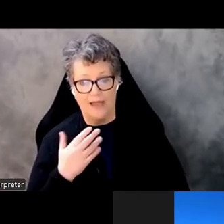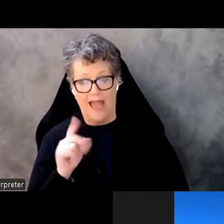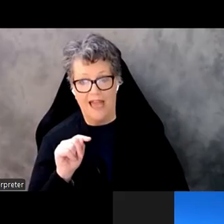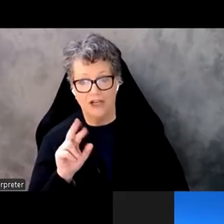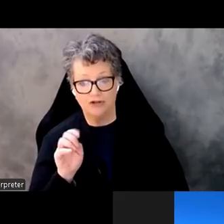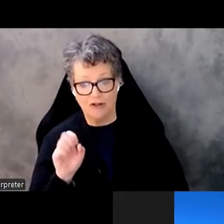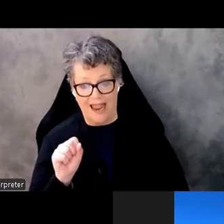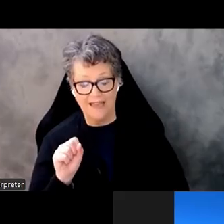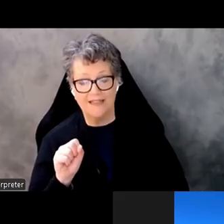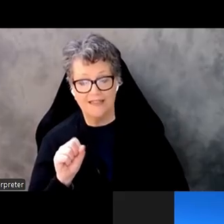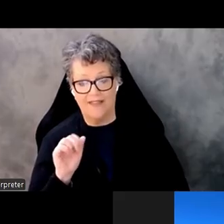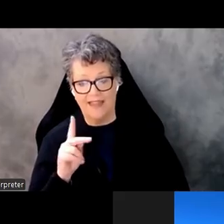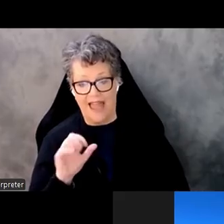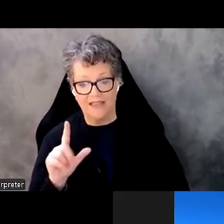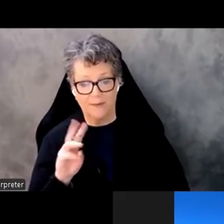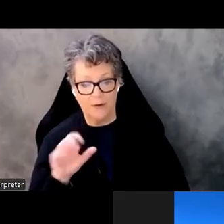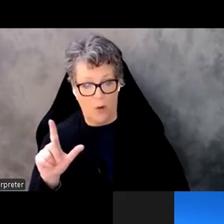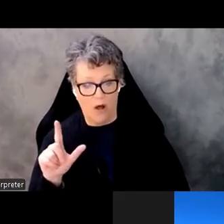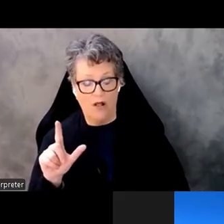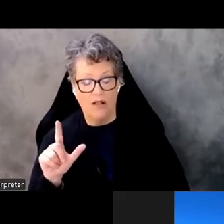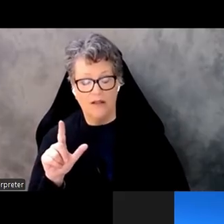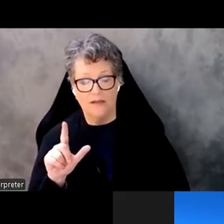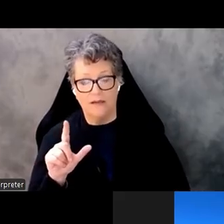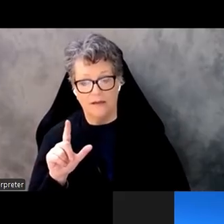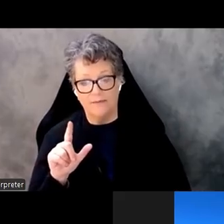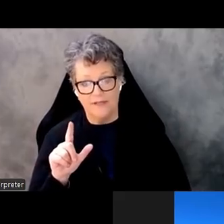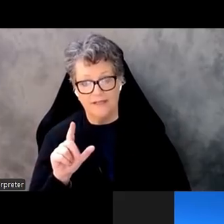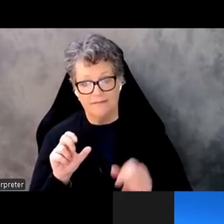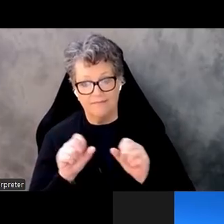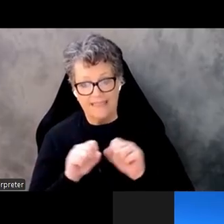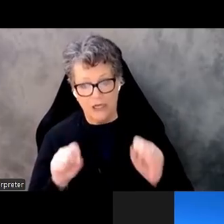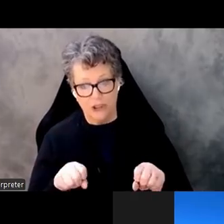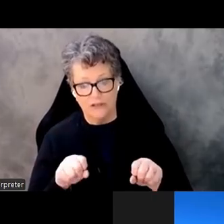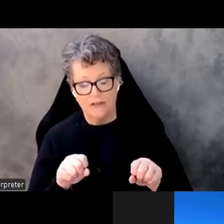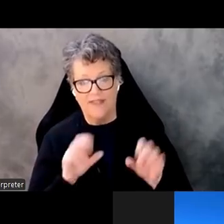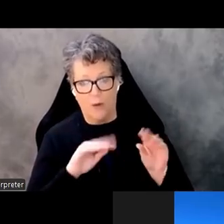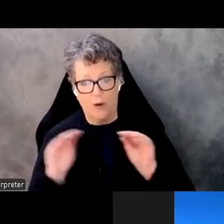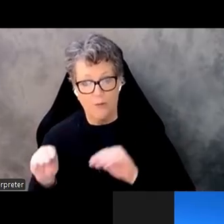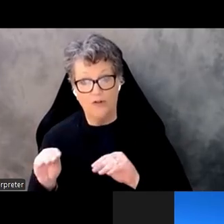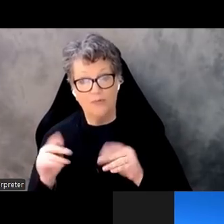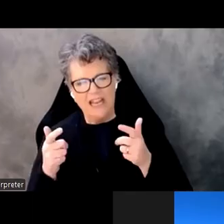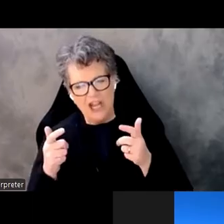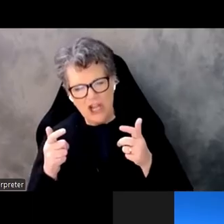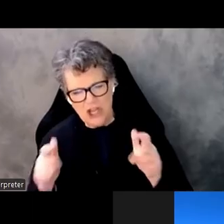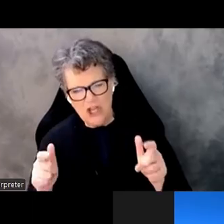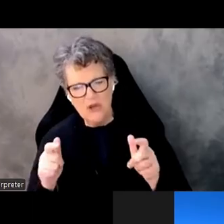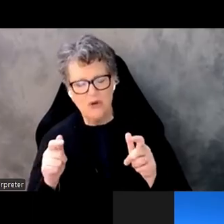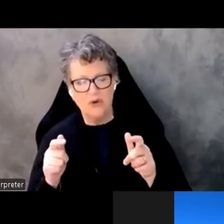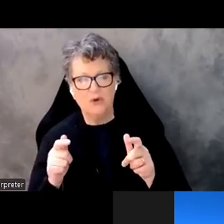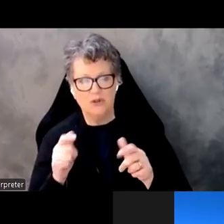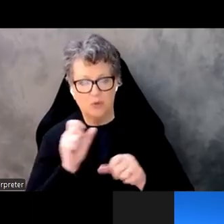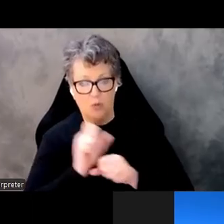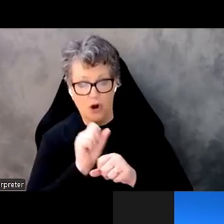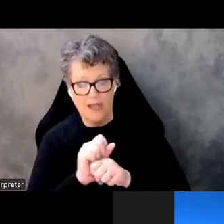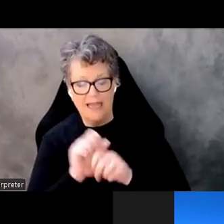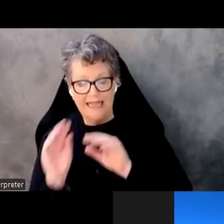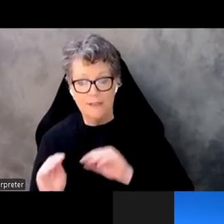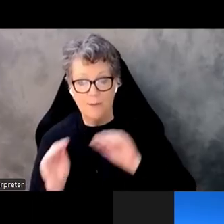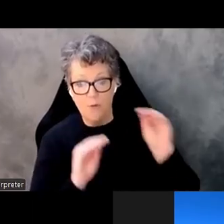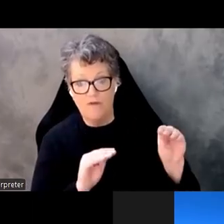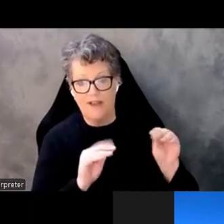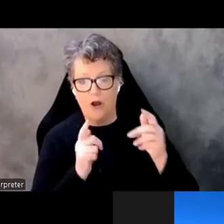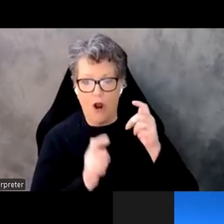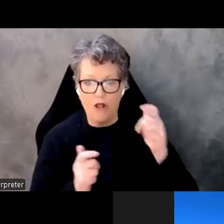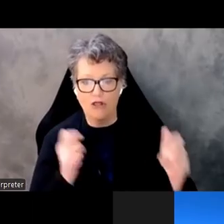the Aspinwall pump station that were relocated, but a huge undertaking was moving our